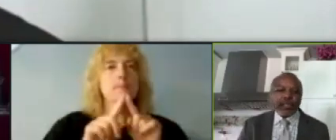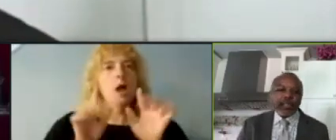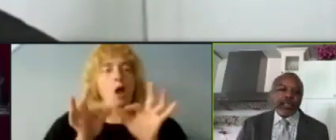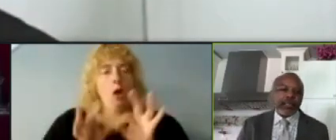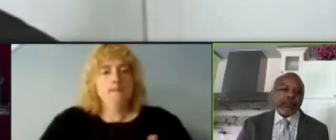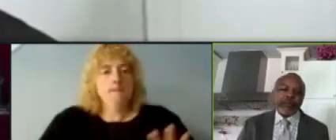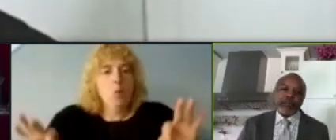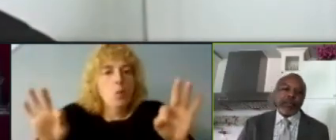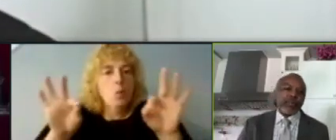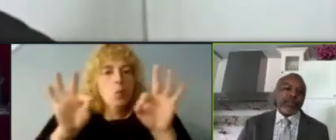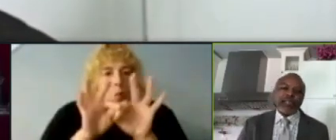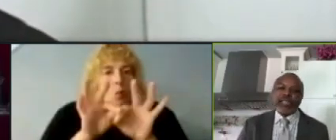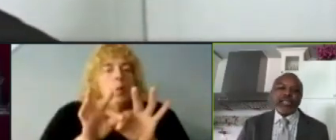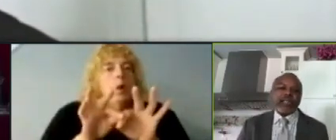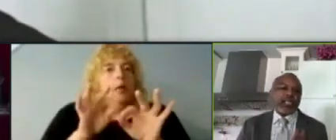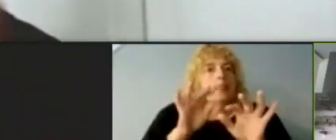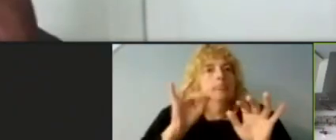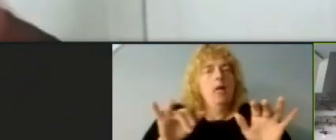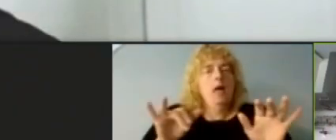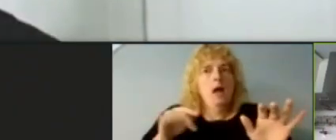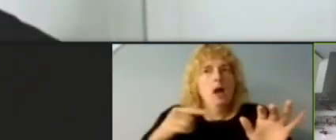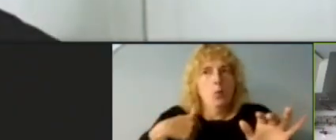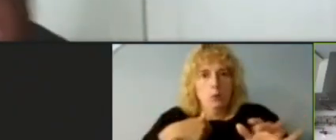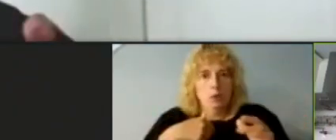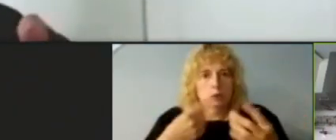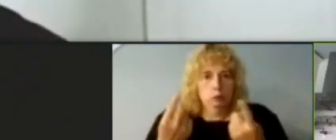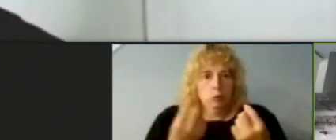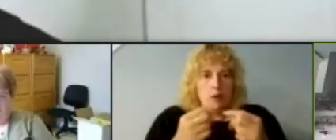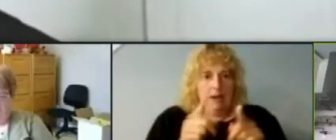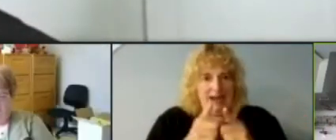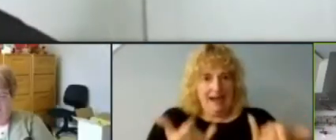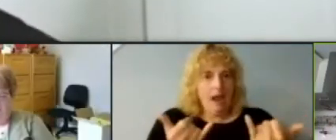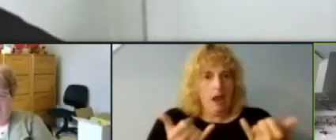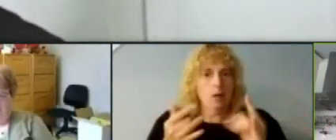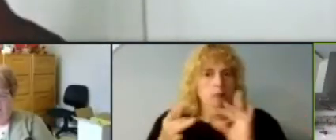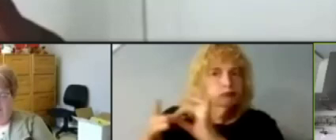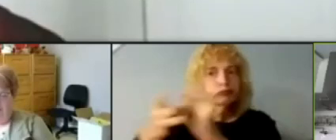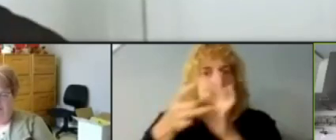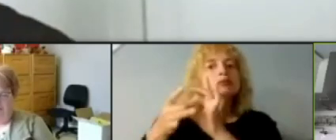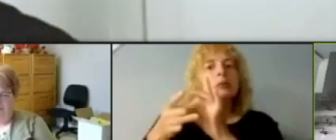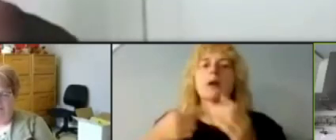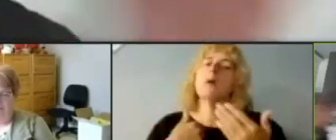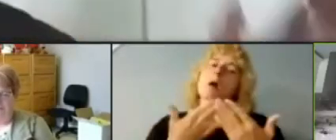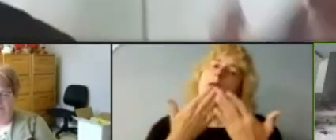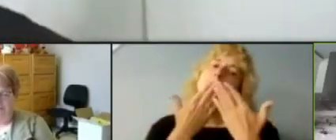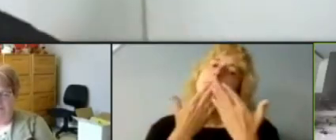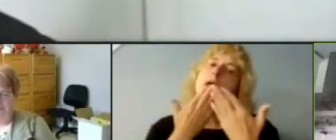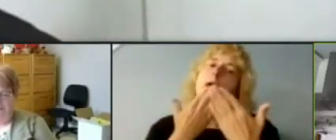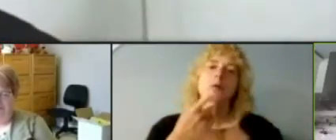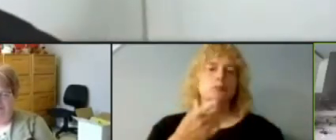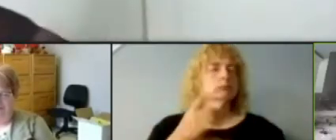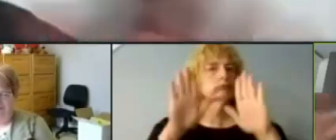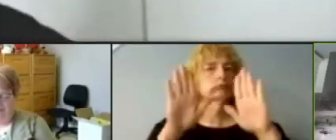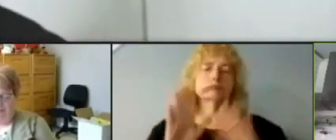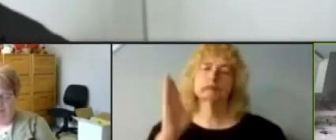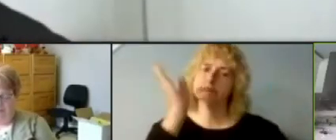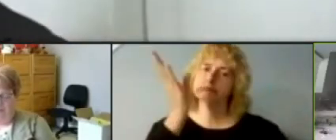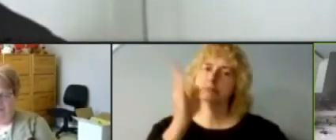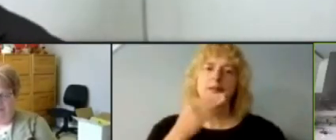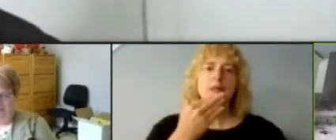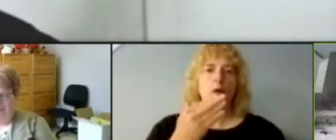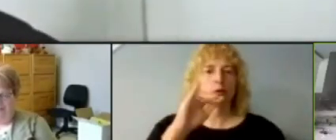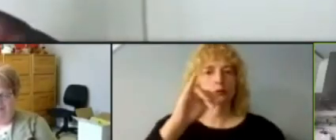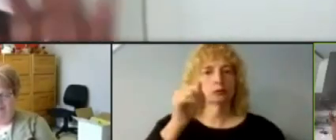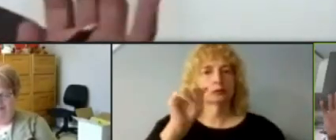Excellent presentation. I just thank you, Jametta, for all the organization. I know there are other people I